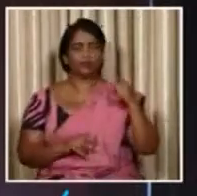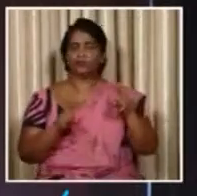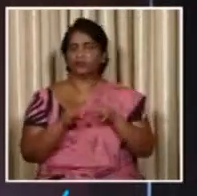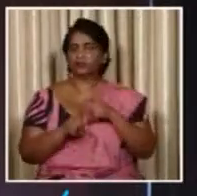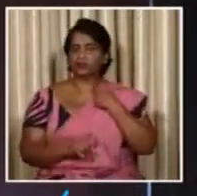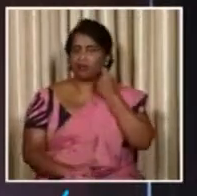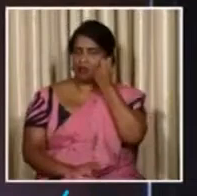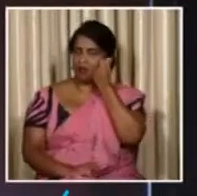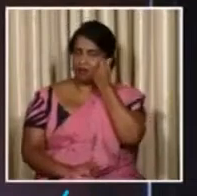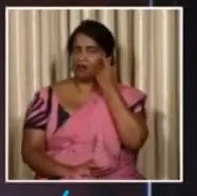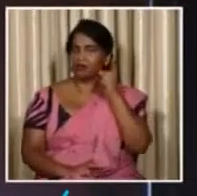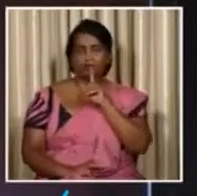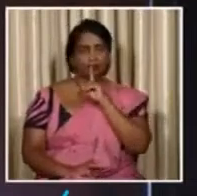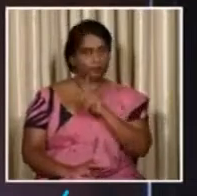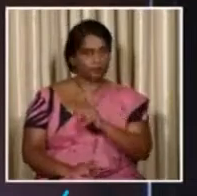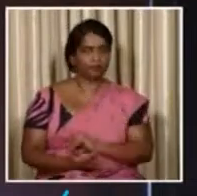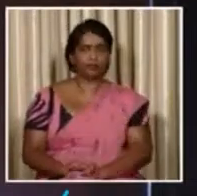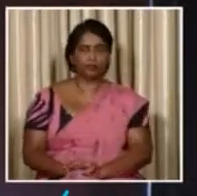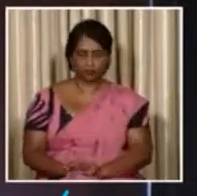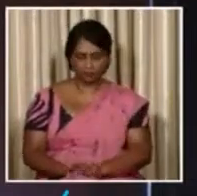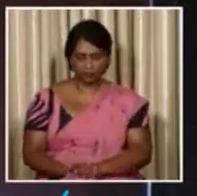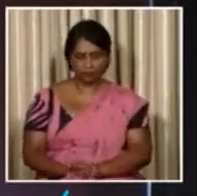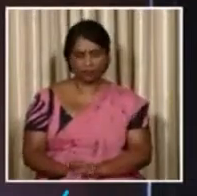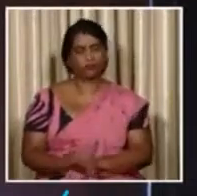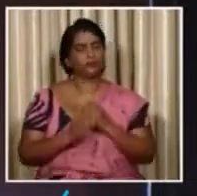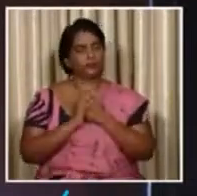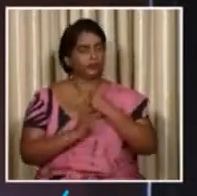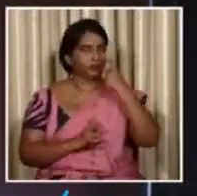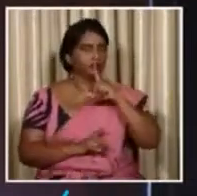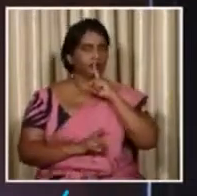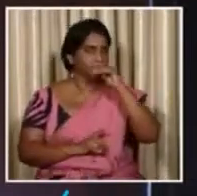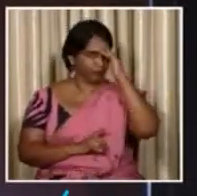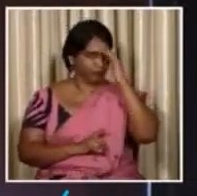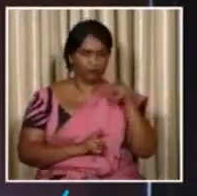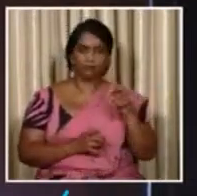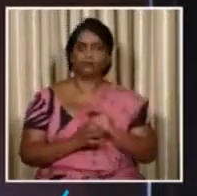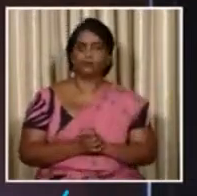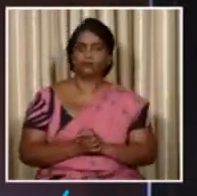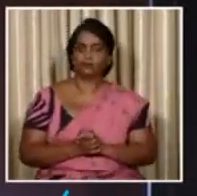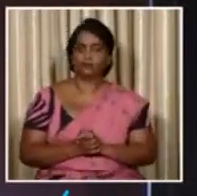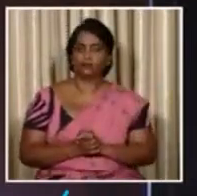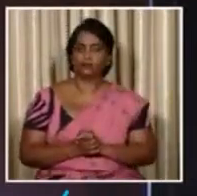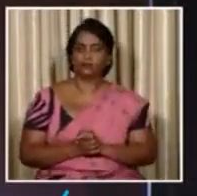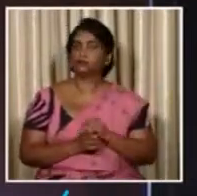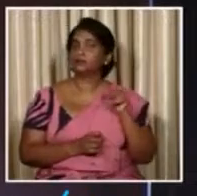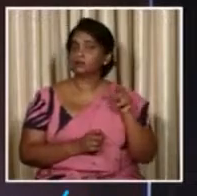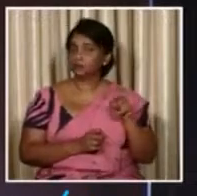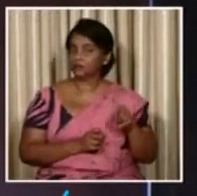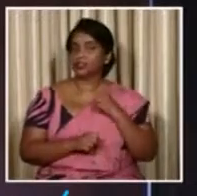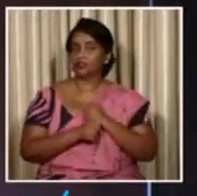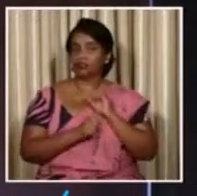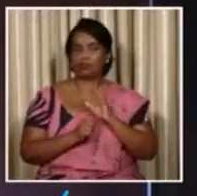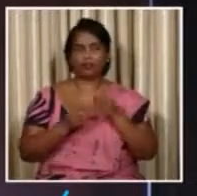me list some of the, the Honourable Deputy Speaker, let me list some of the failures of this government in the administration of